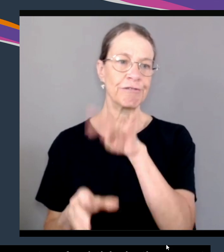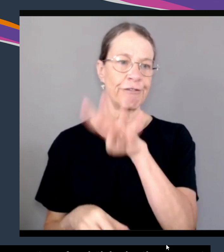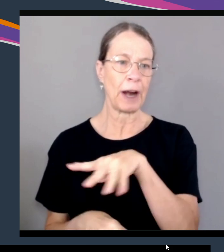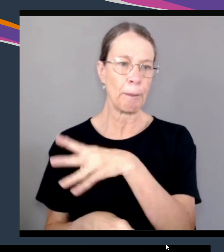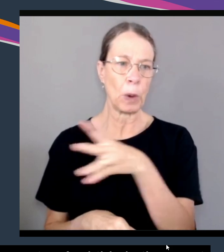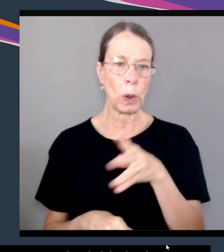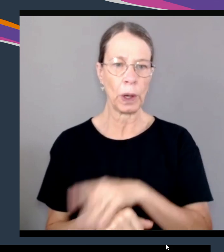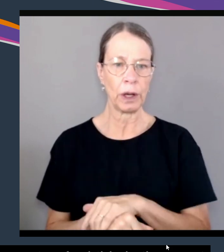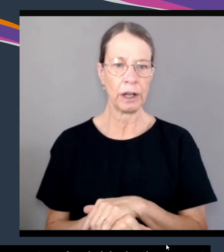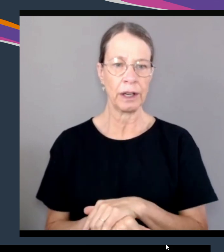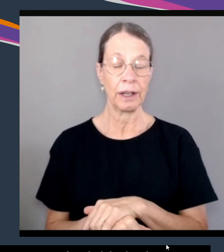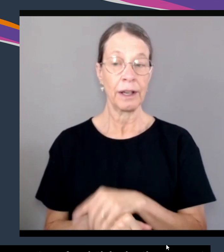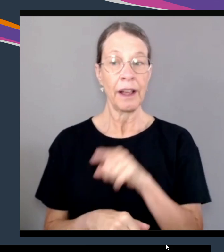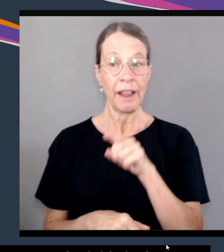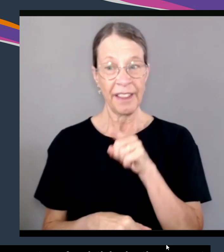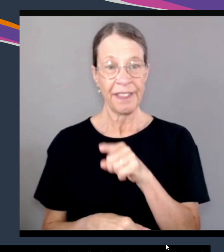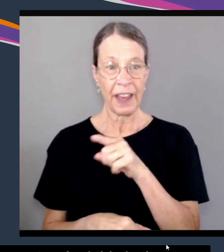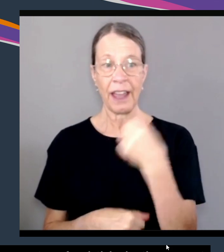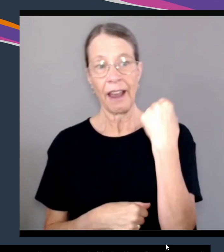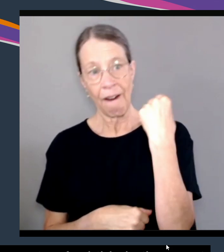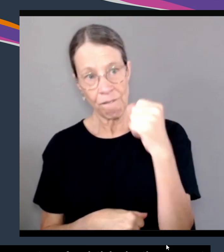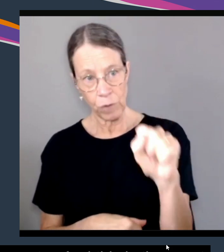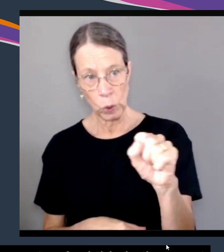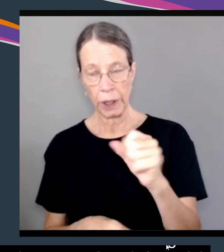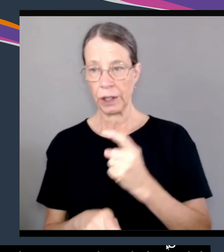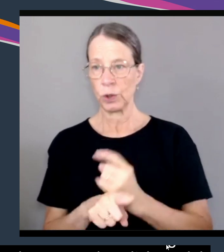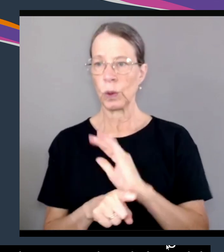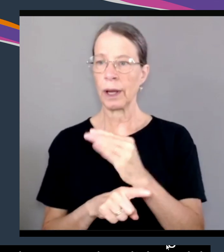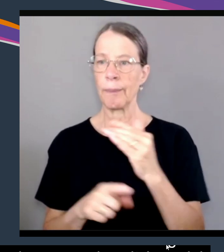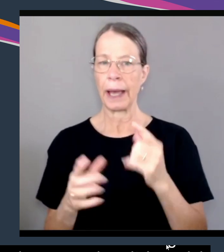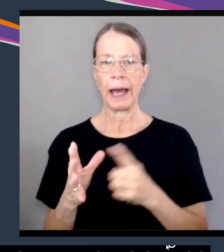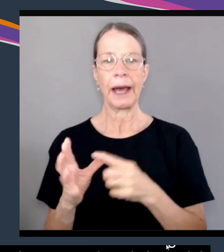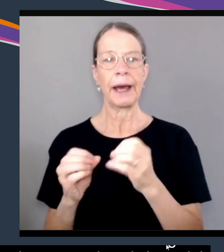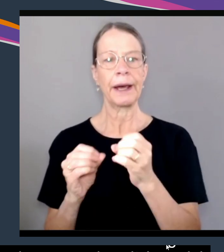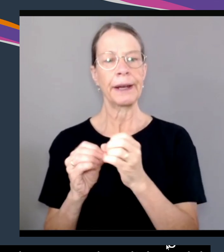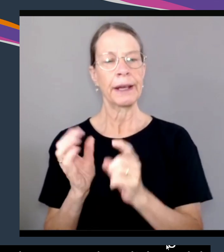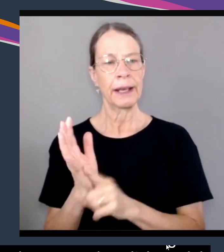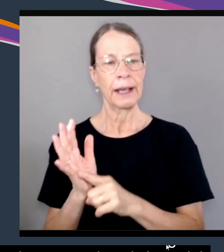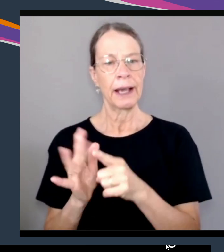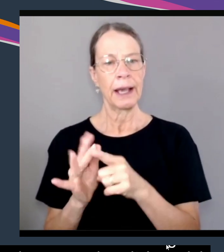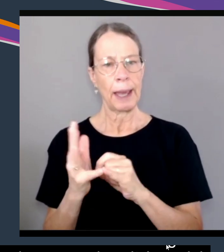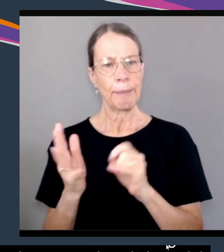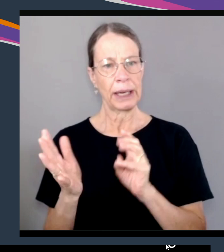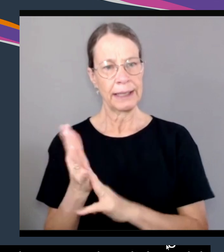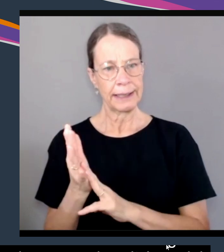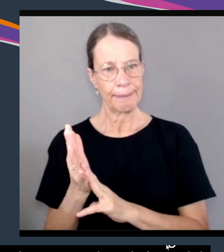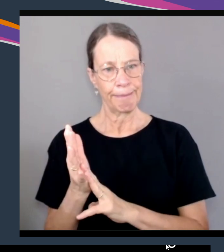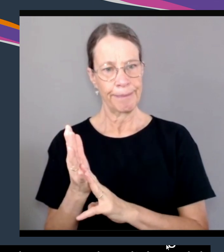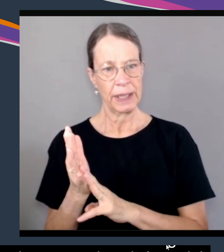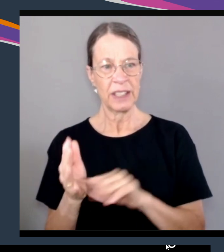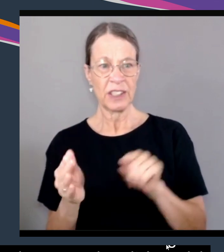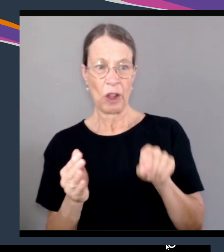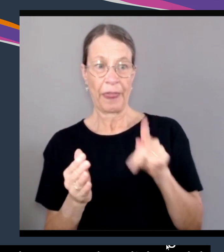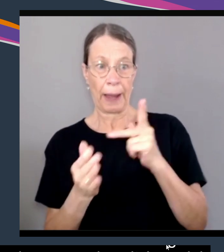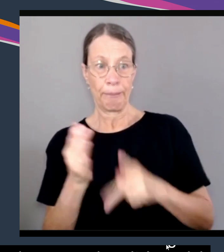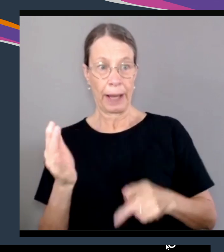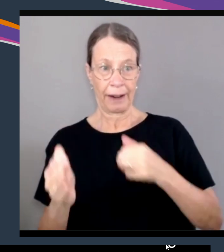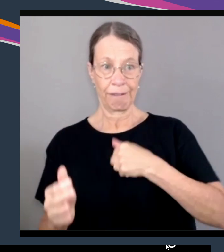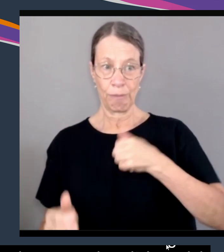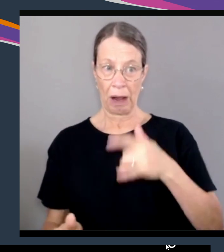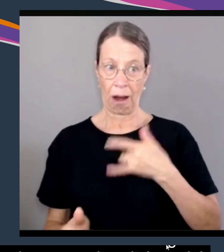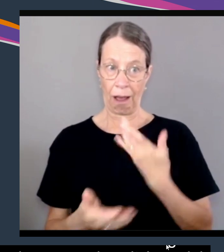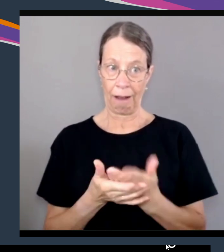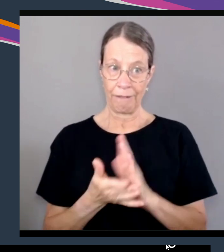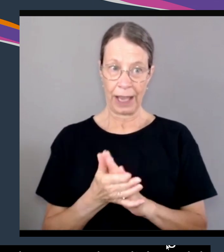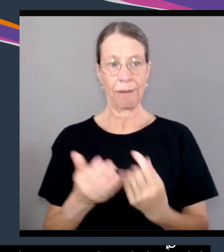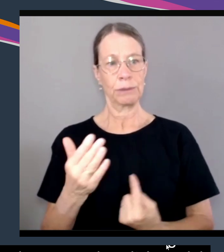a discussion around ableism. So how this part of my life presented in my research